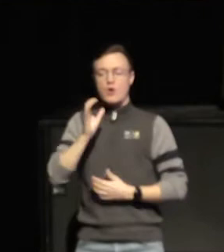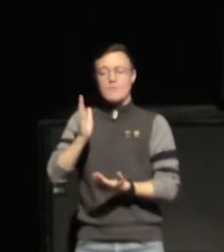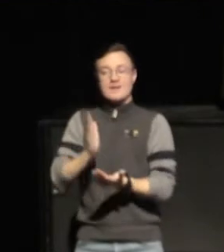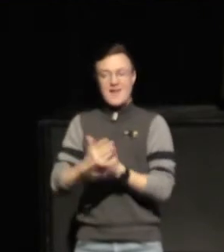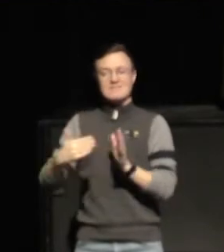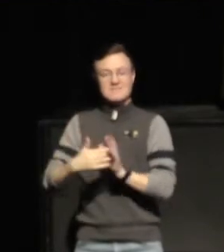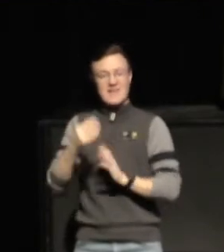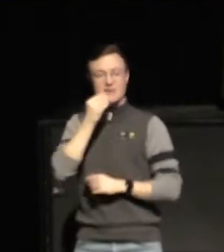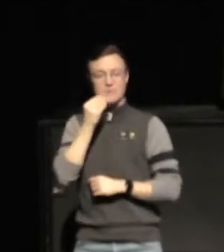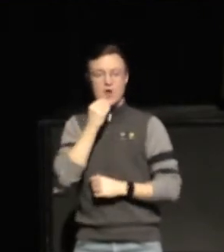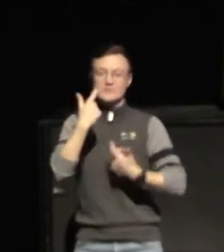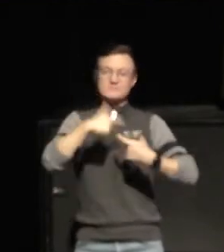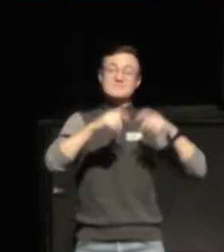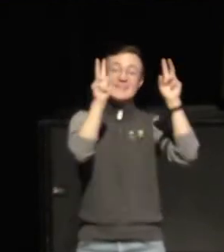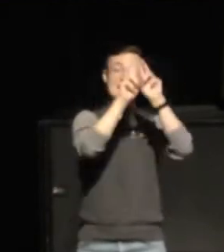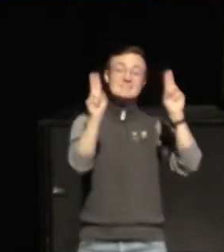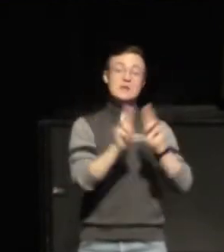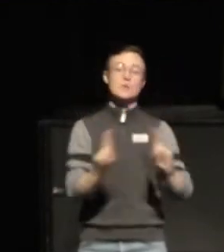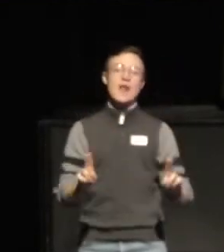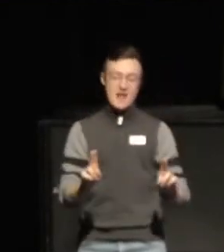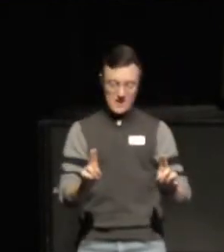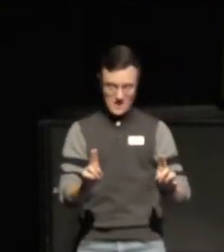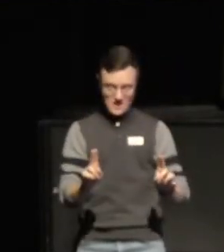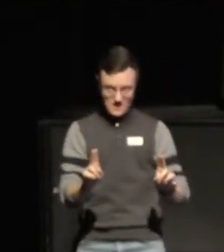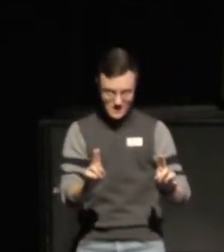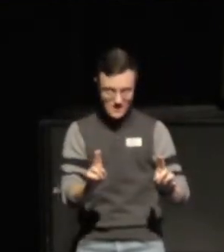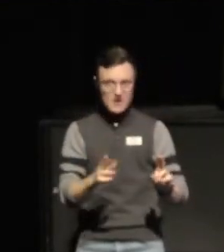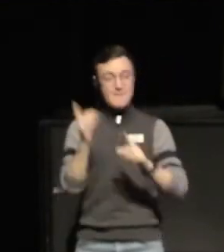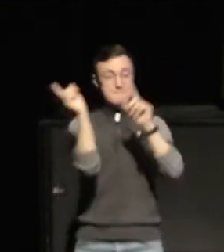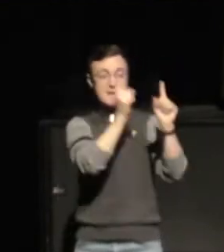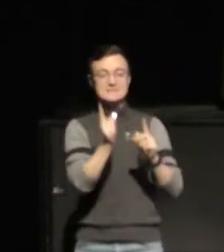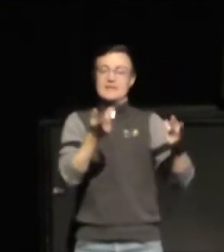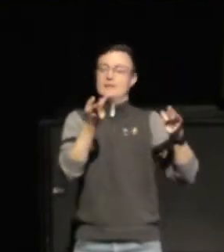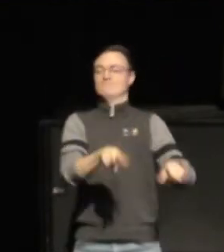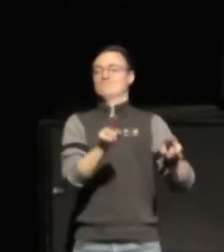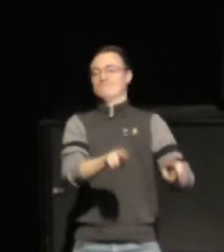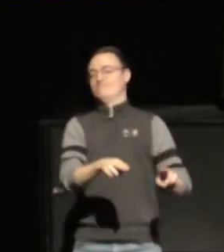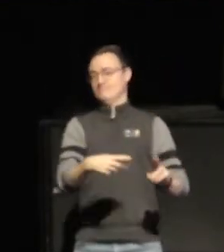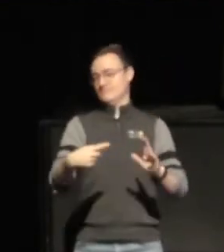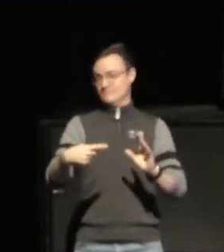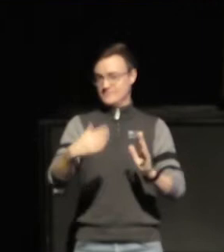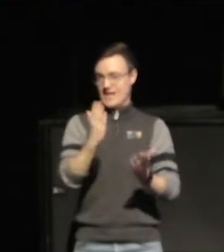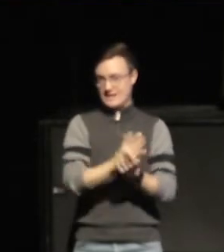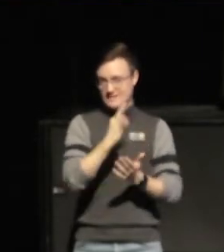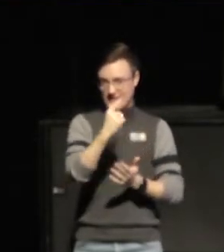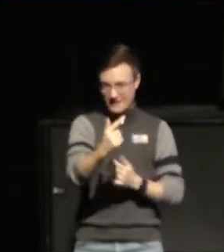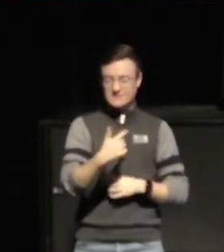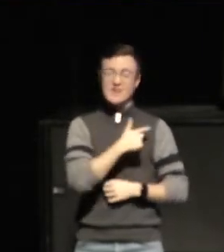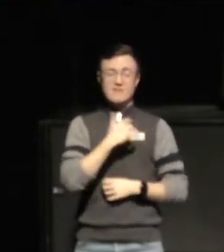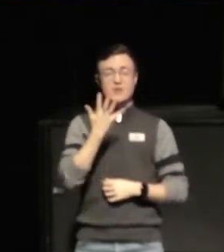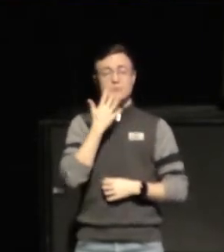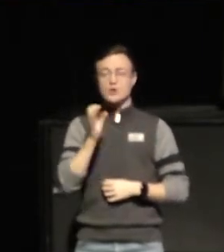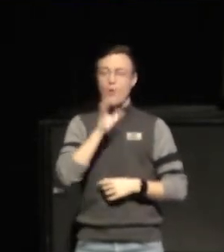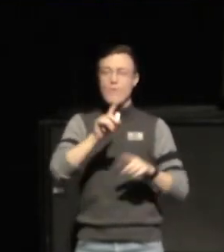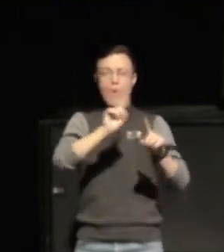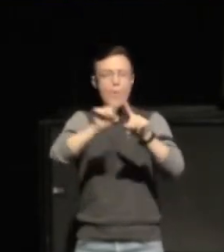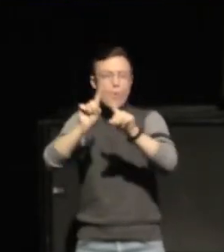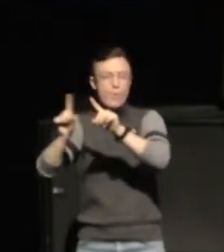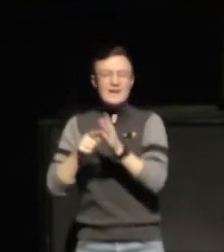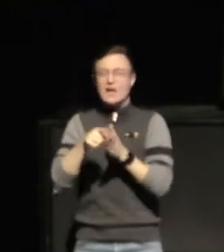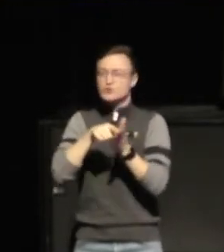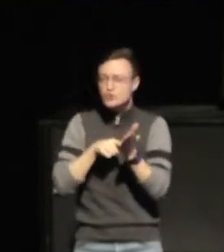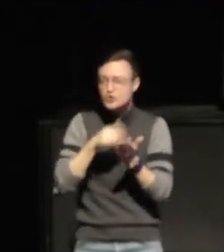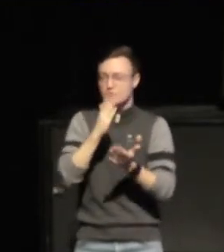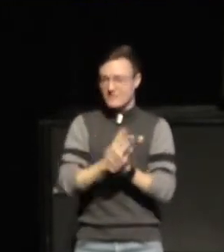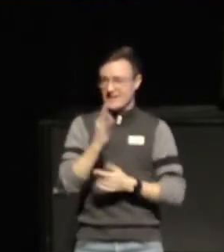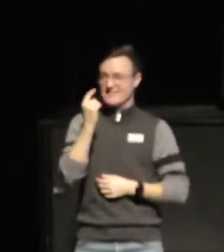food in international human rights law, we're talking about interrelated sets of rights that articulate